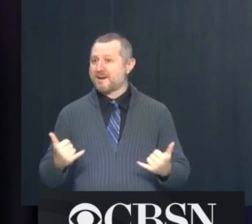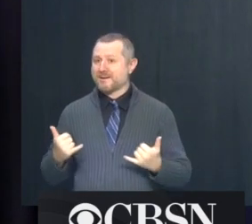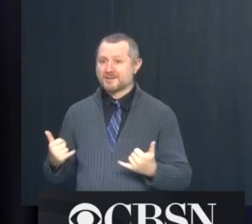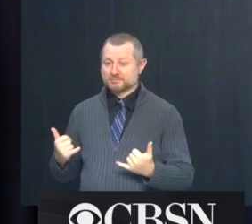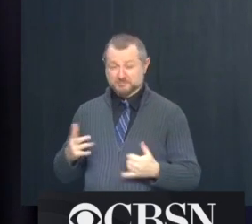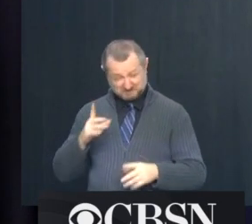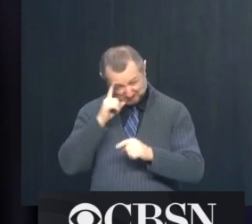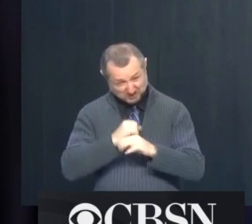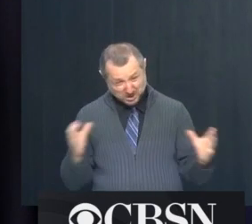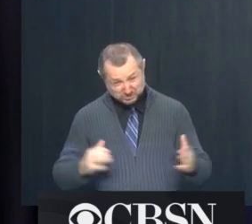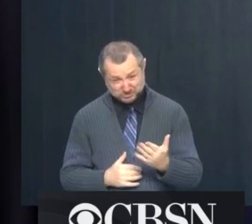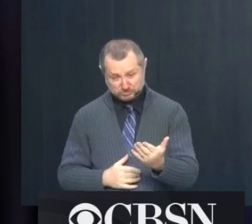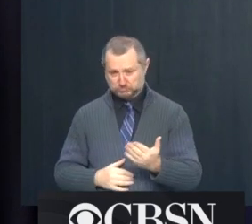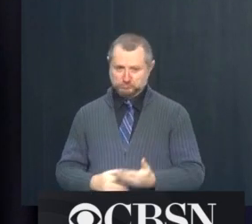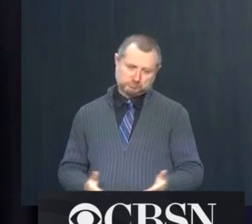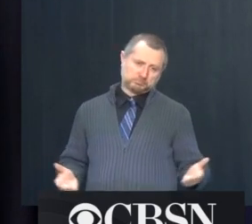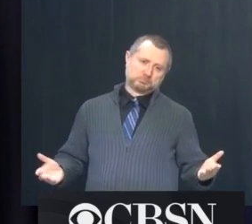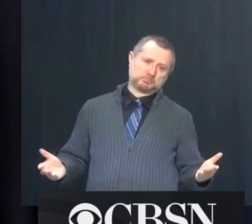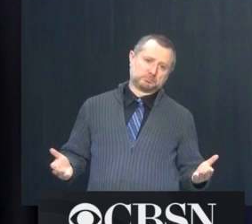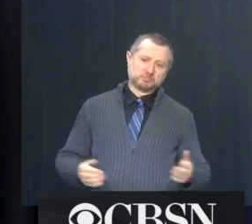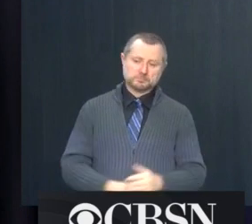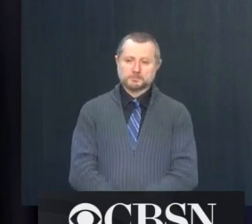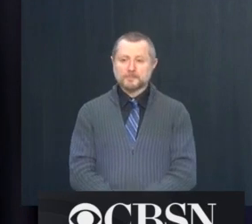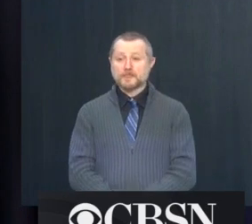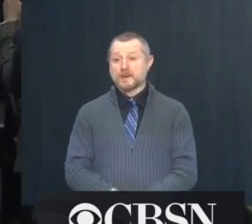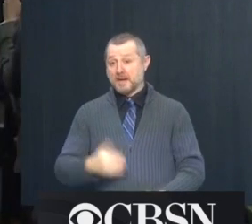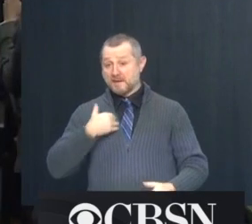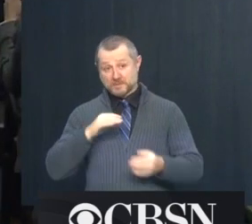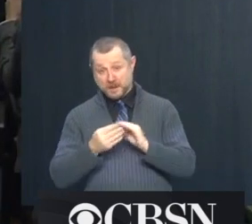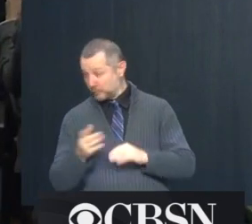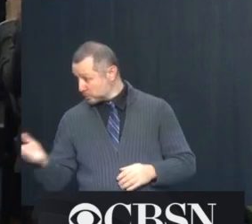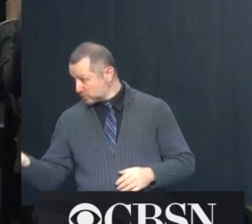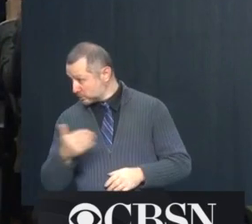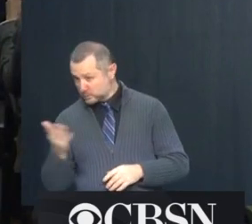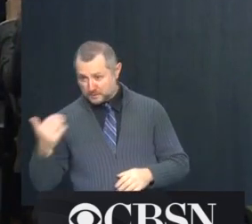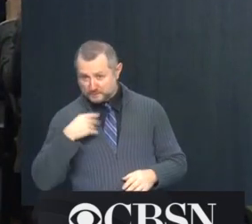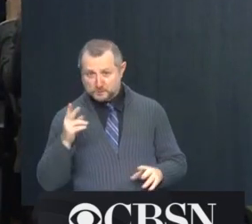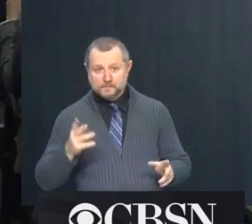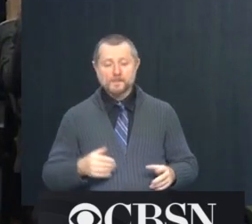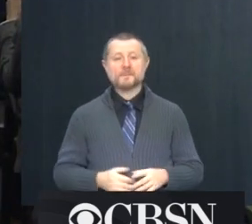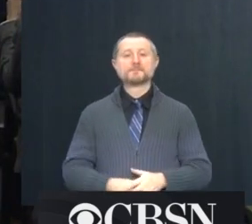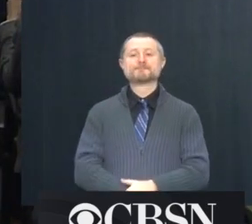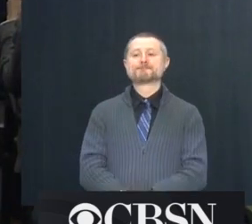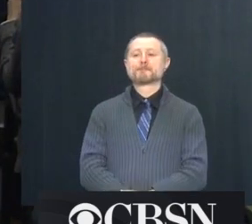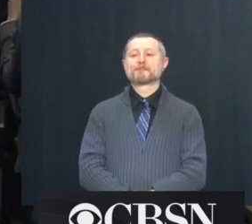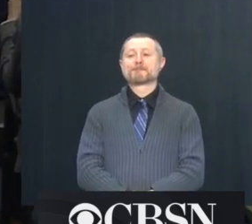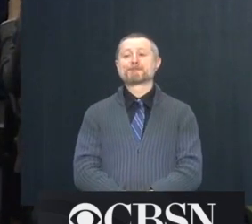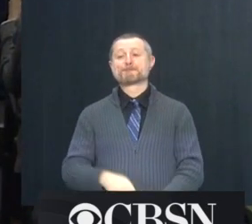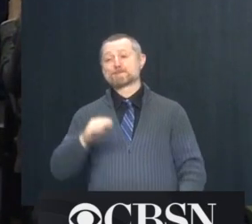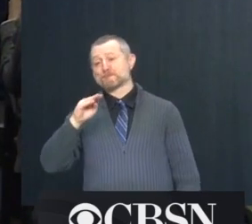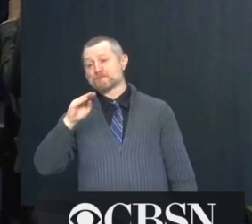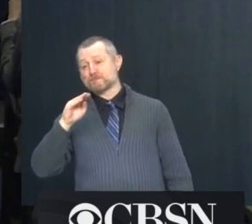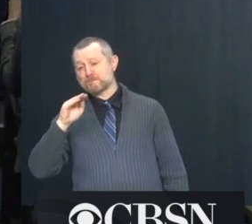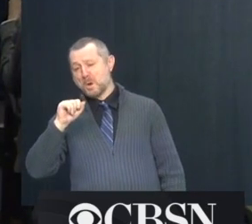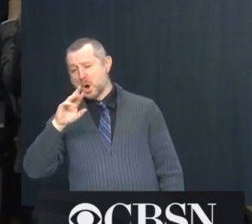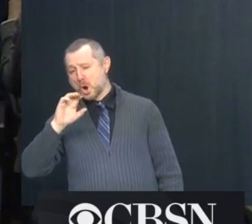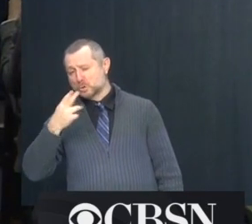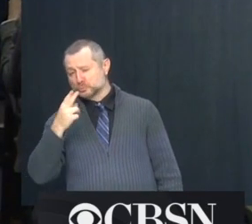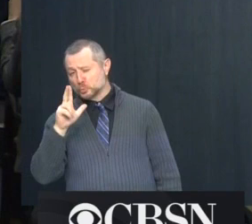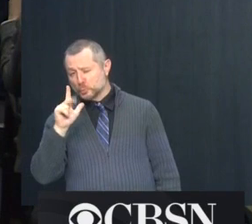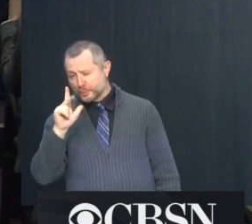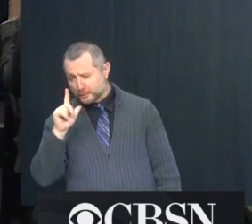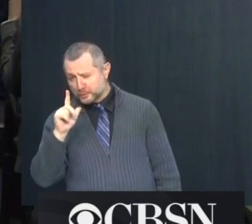that? Do you have those numbers? So March 23rd was that week in early March. There